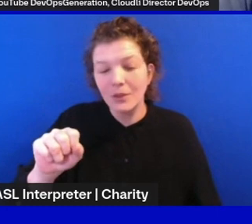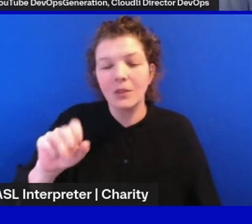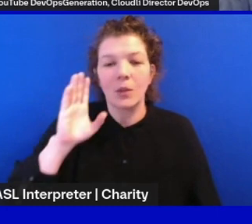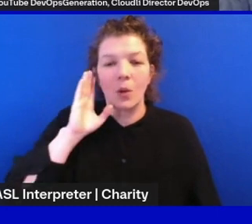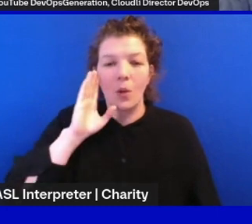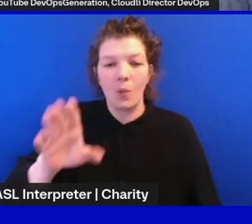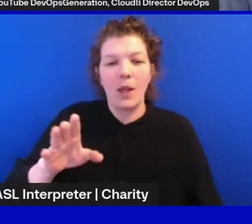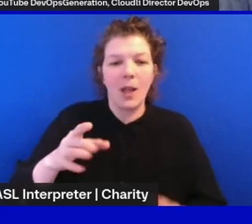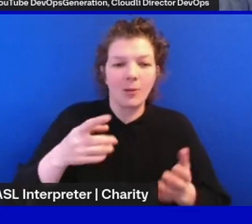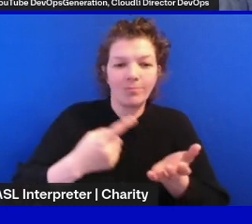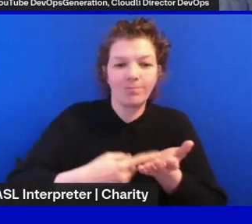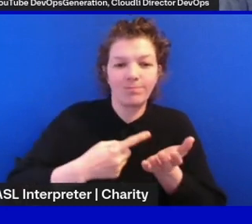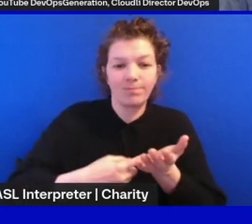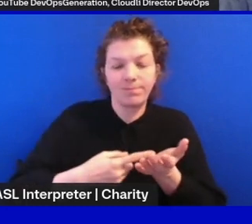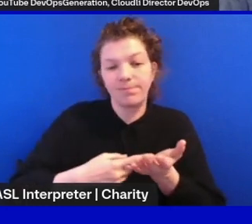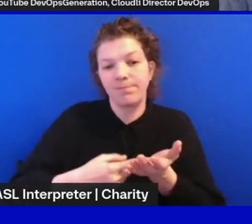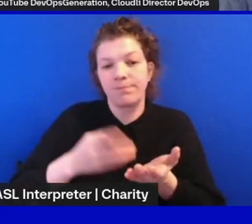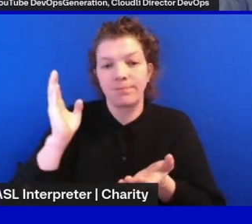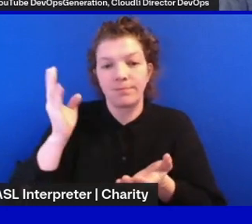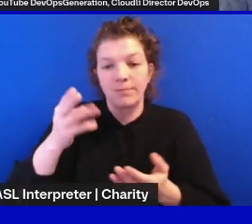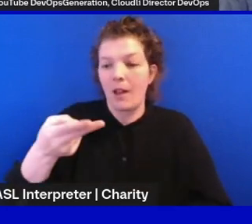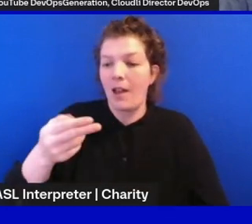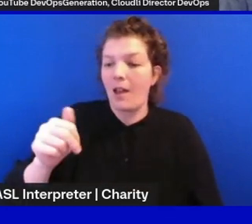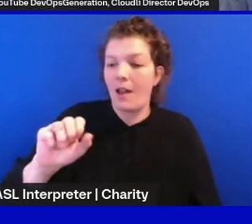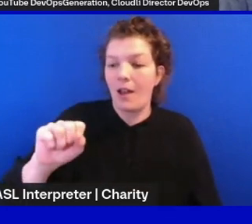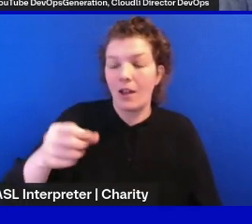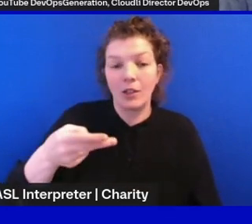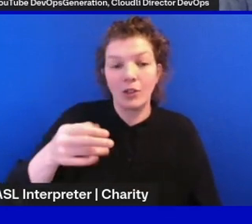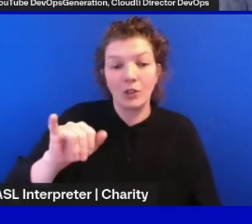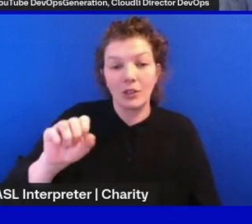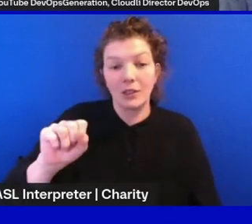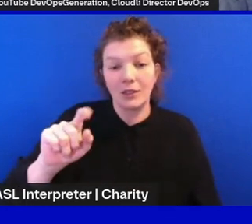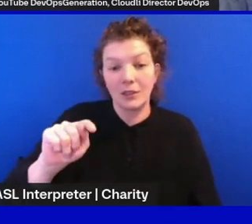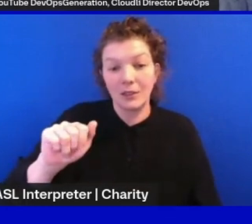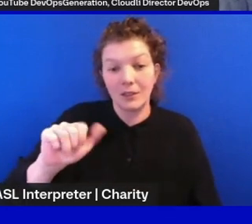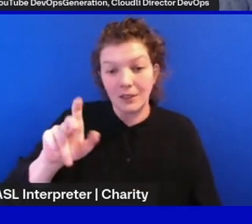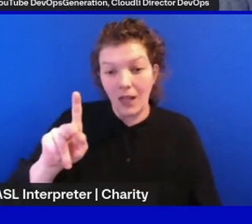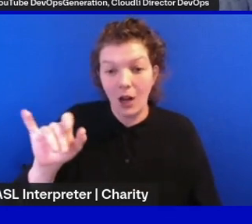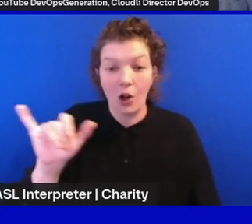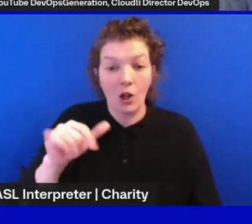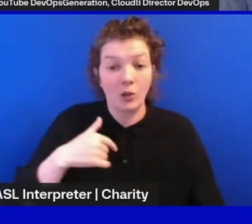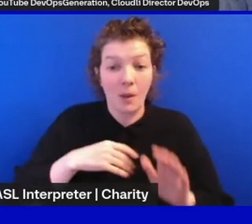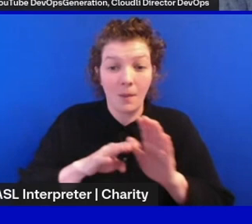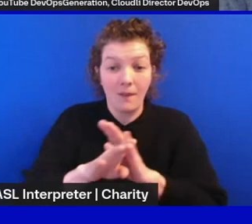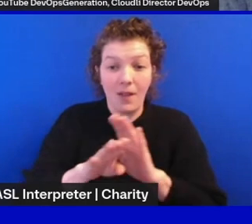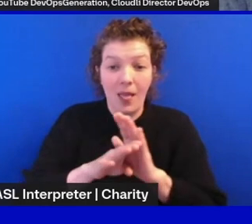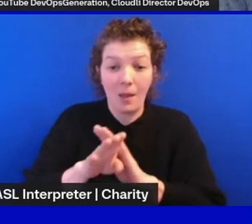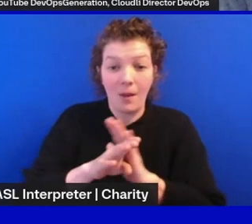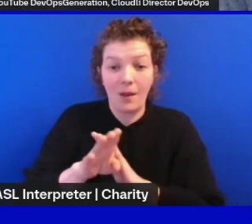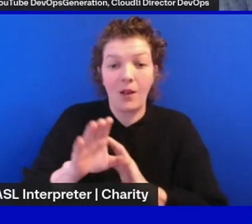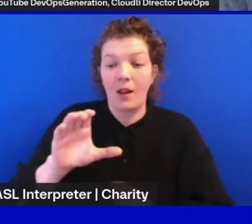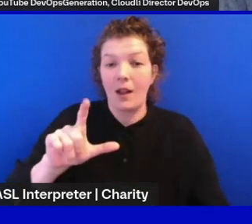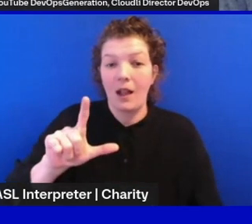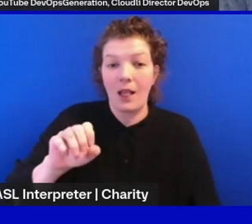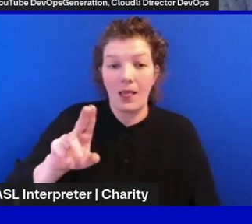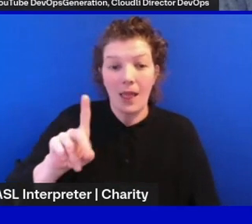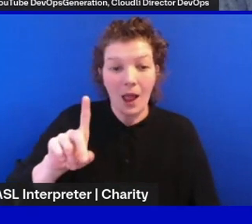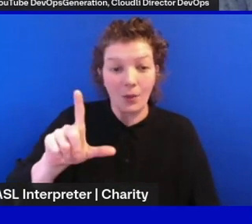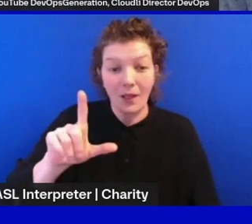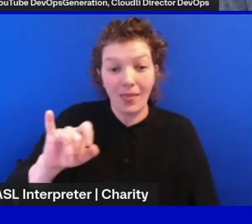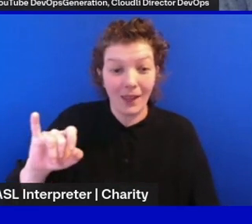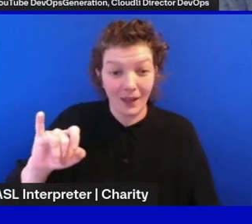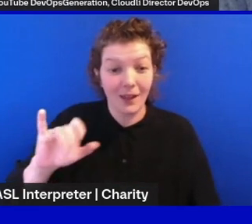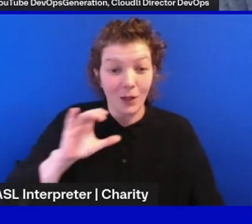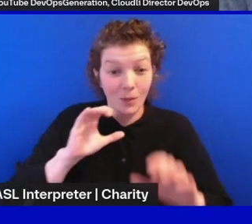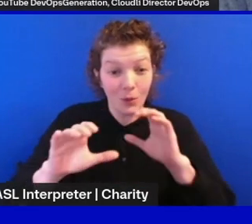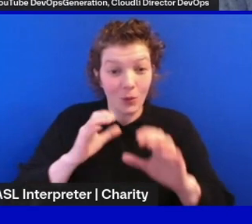Hashistack. I'm also a director of developer operations at Cloudly Communications. Who are they, you ask? Well, information